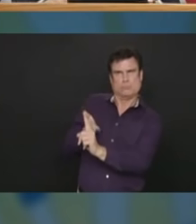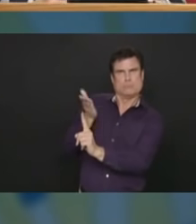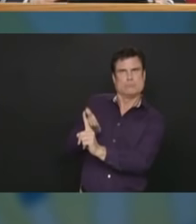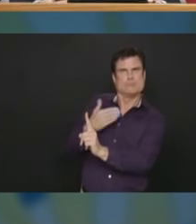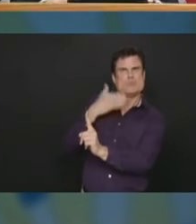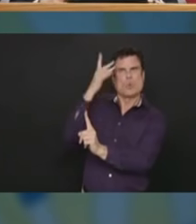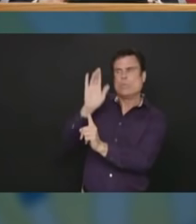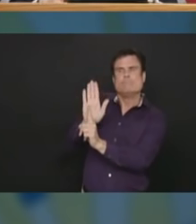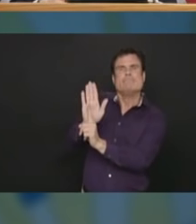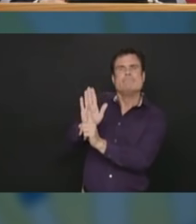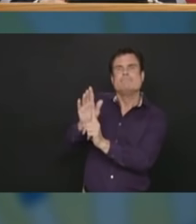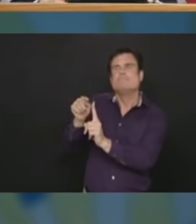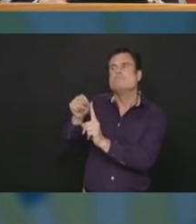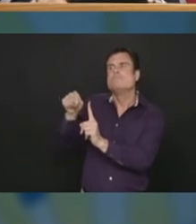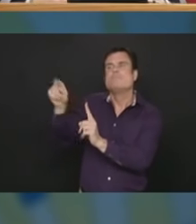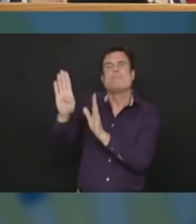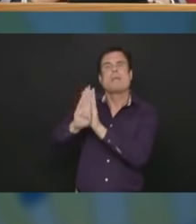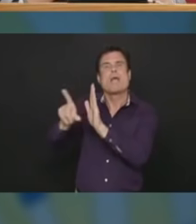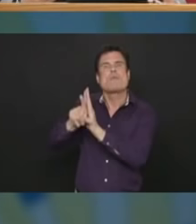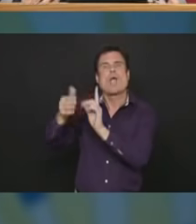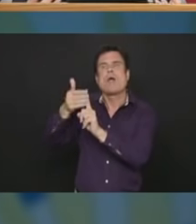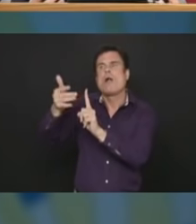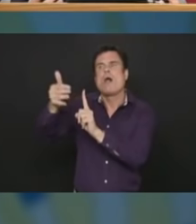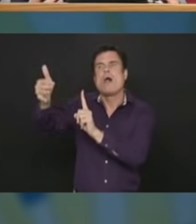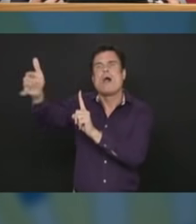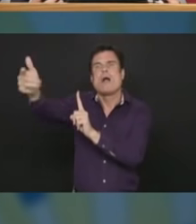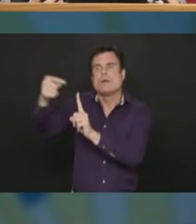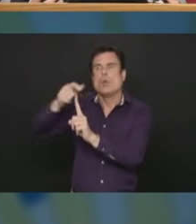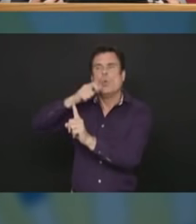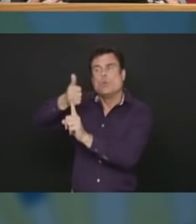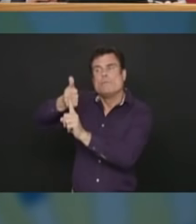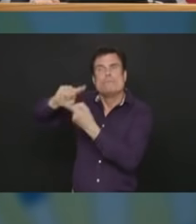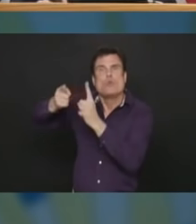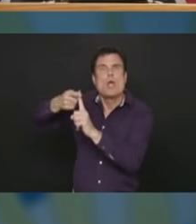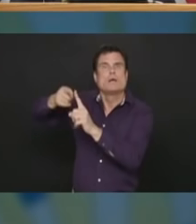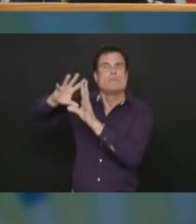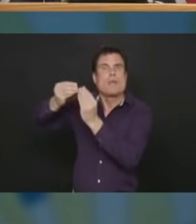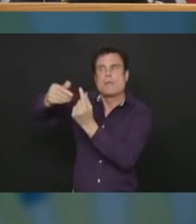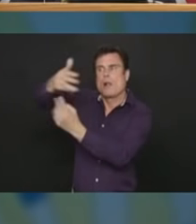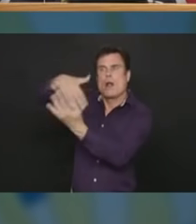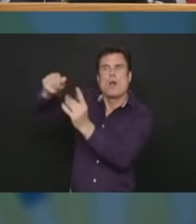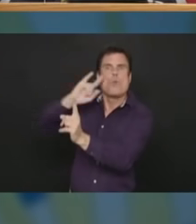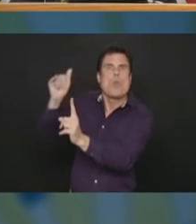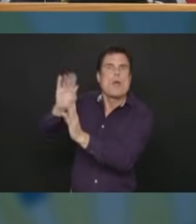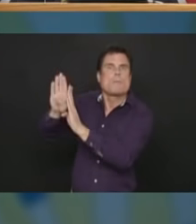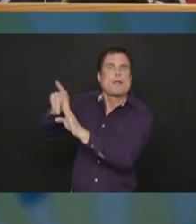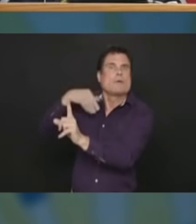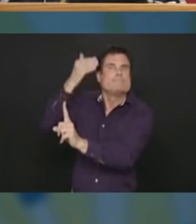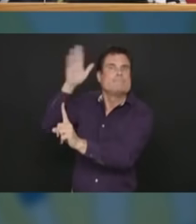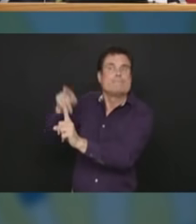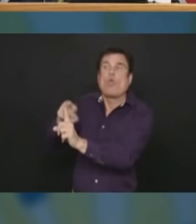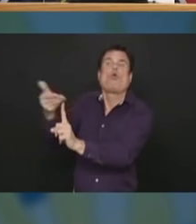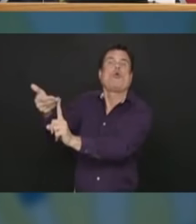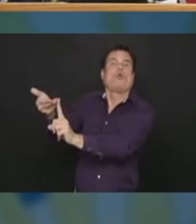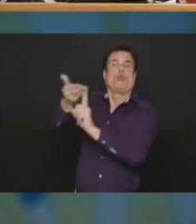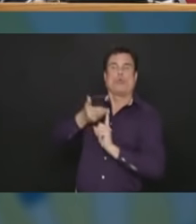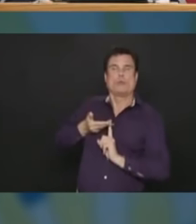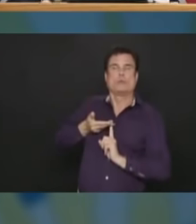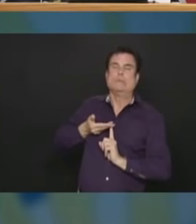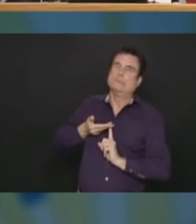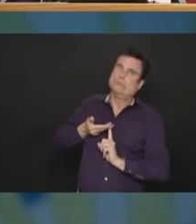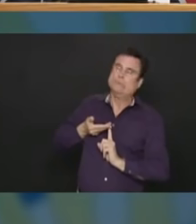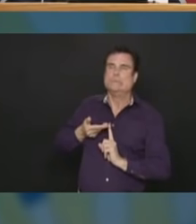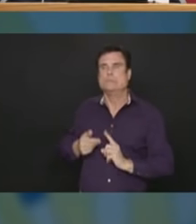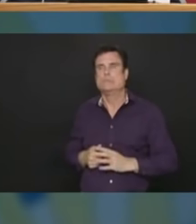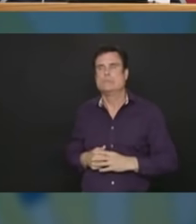these physical distancing and how we manage those in the coming months is going to be really important. We're going to be working